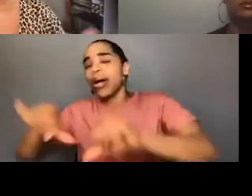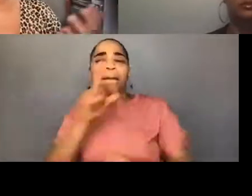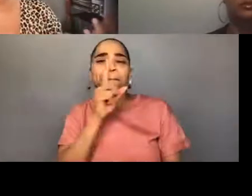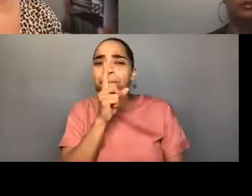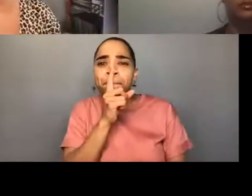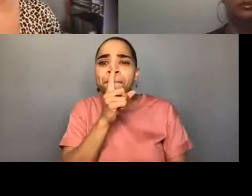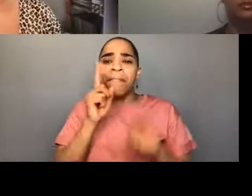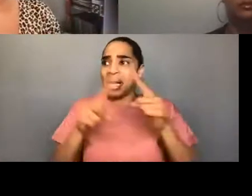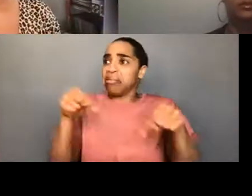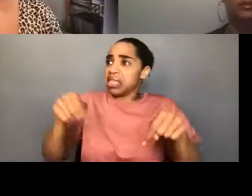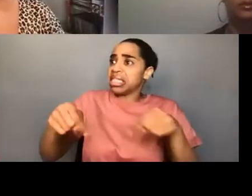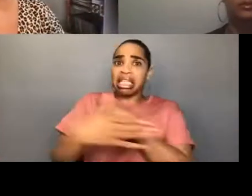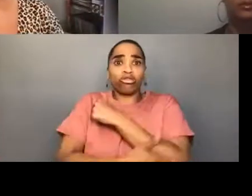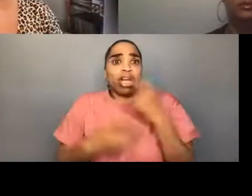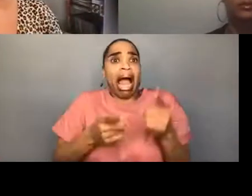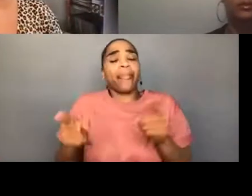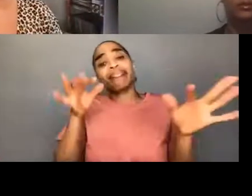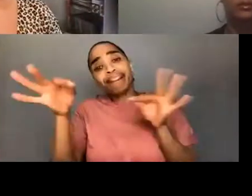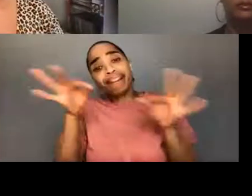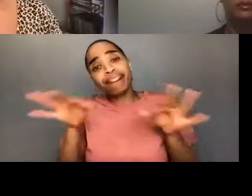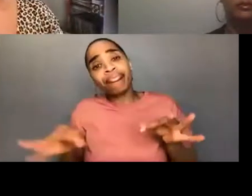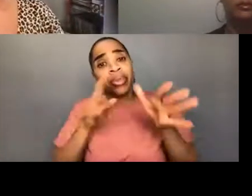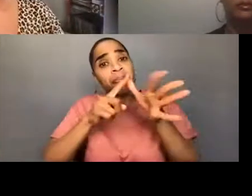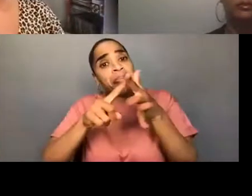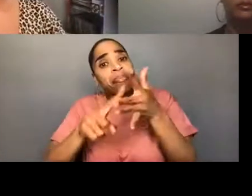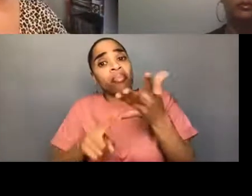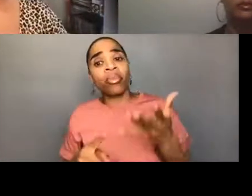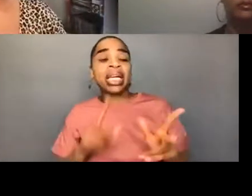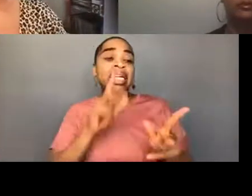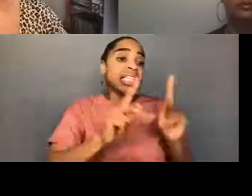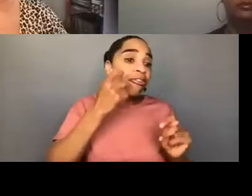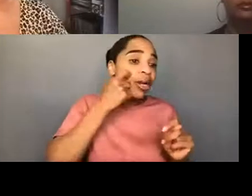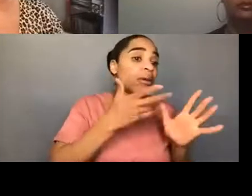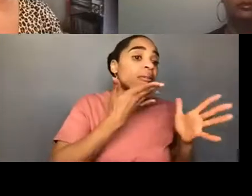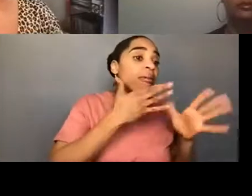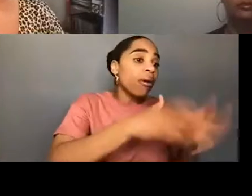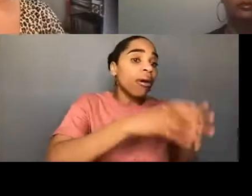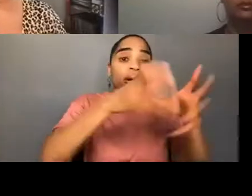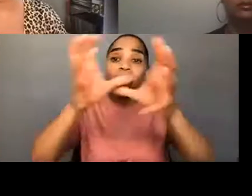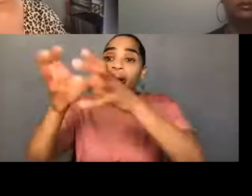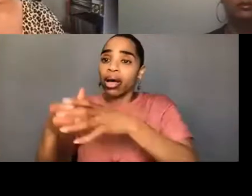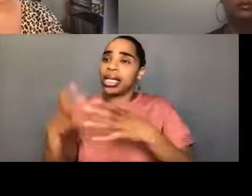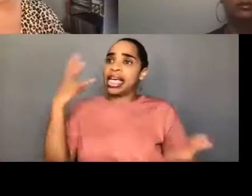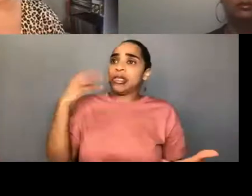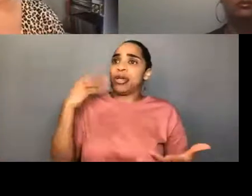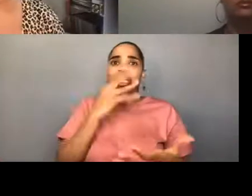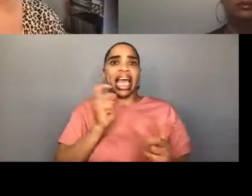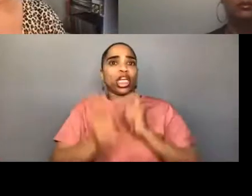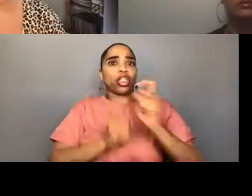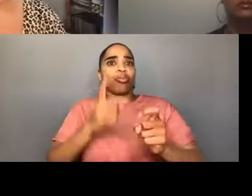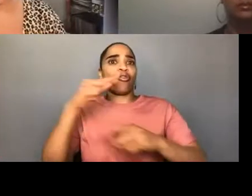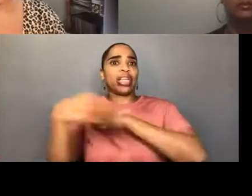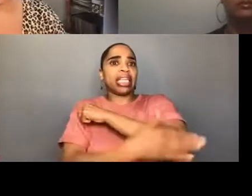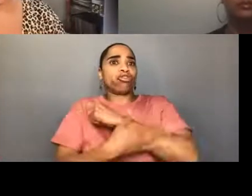these are all of the different ways that different people of different racial groups have experienced this country and contributed to this country. We need